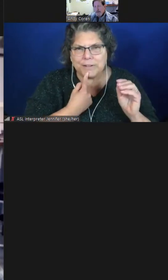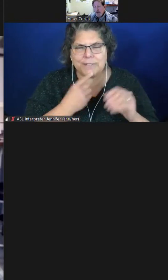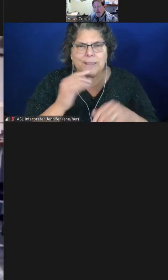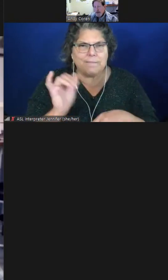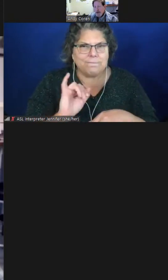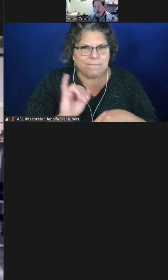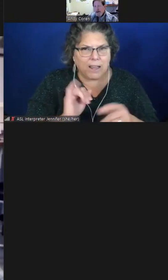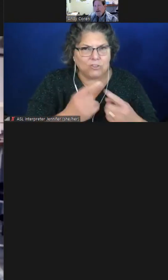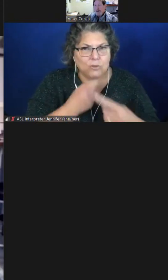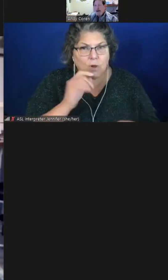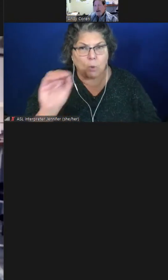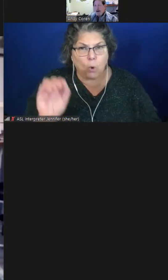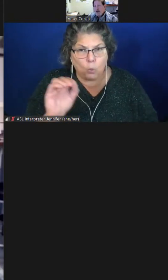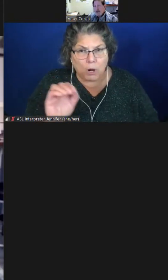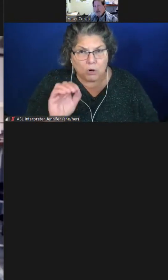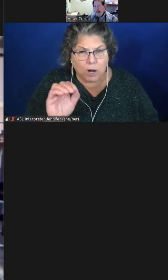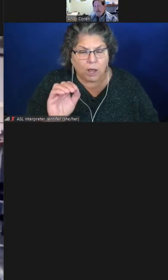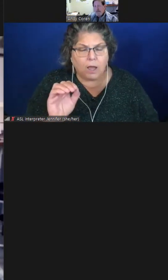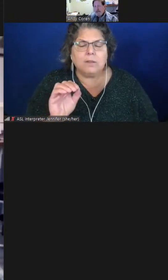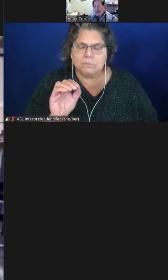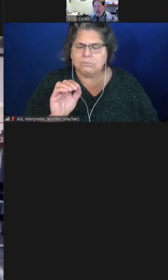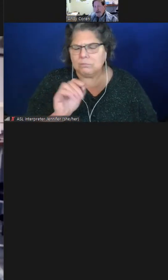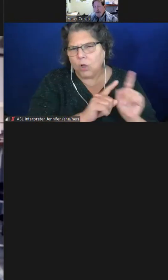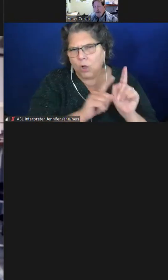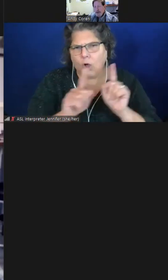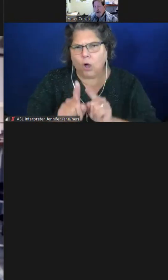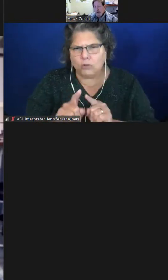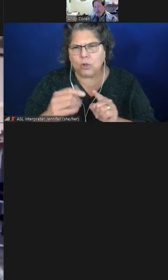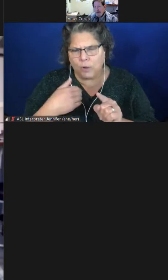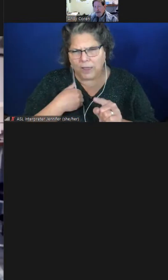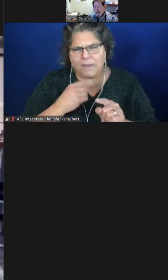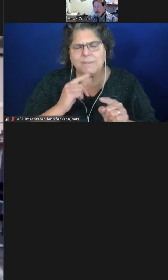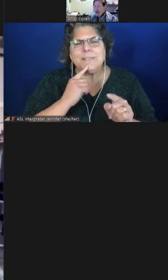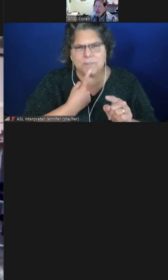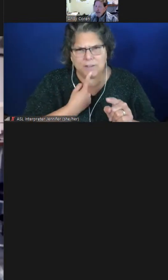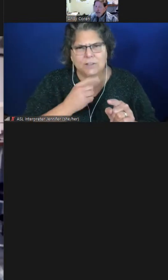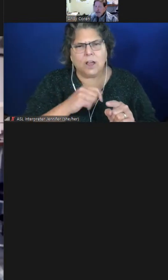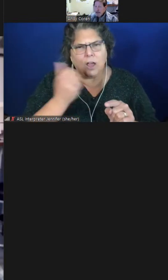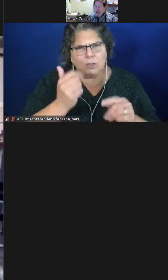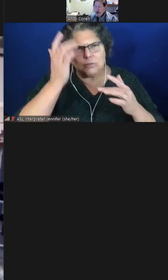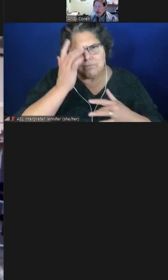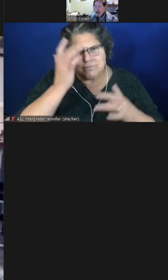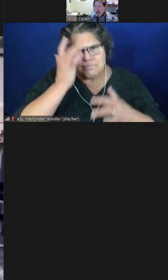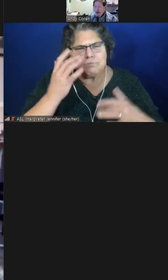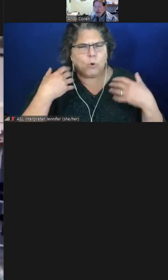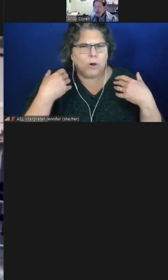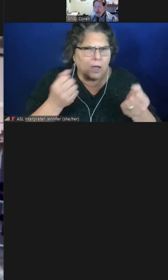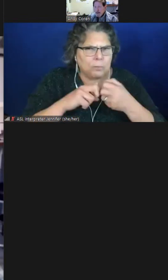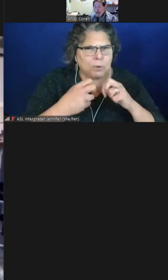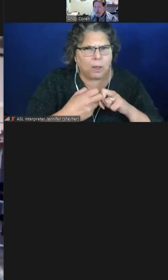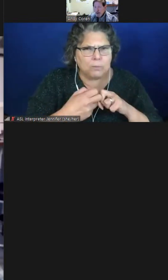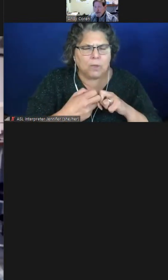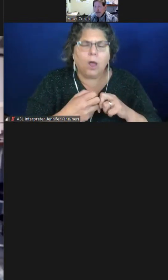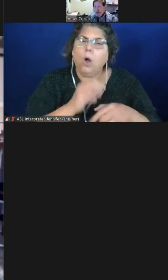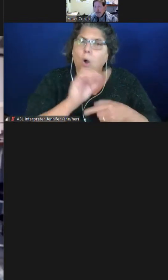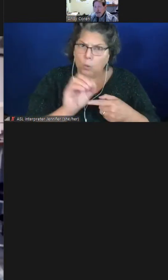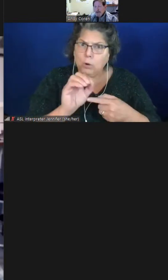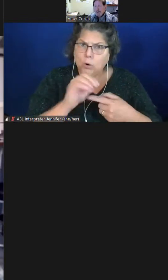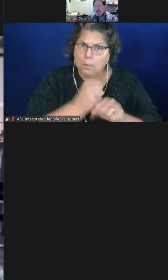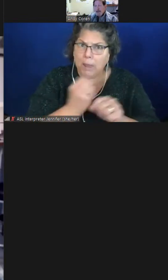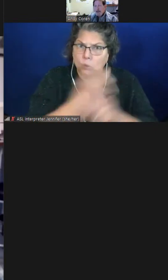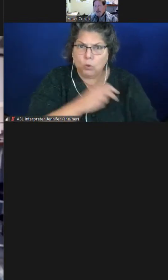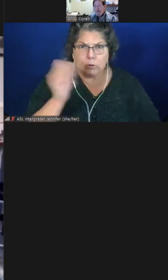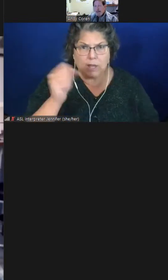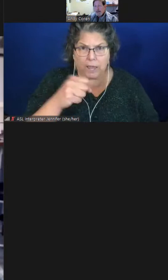infection from Omicron also have significant comorbidities. Not to say that Omicron doesn't make them worse, it